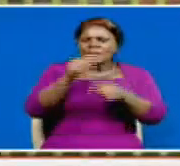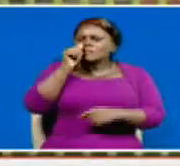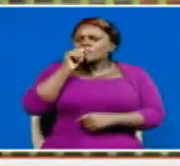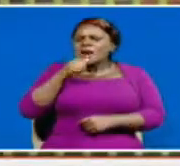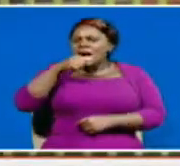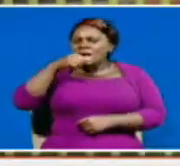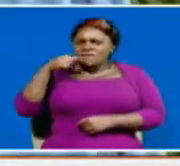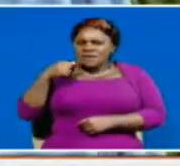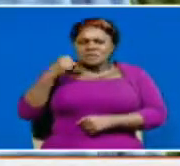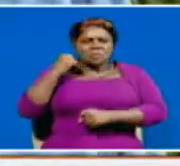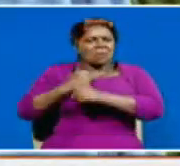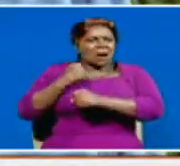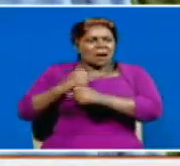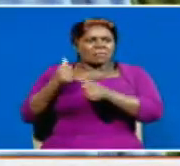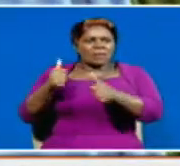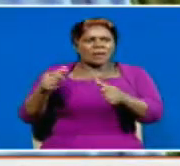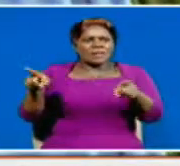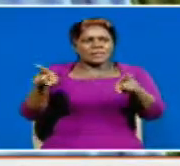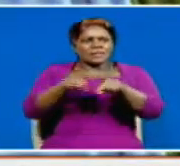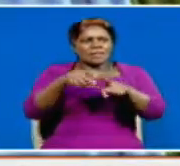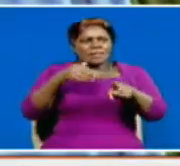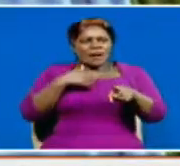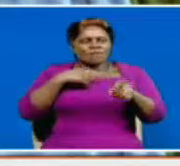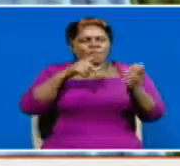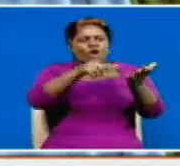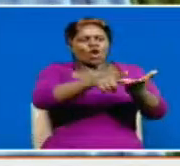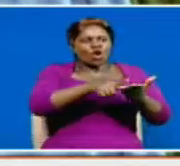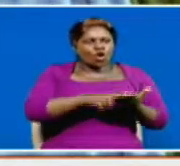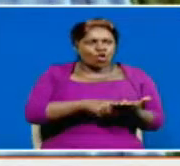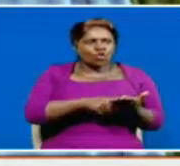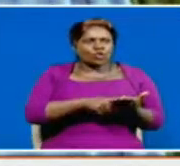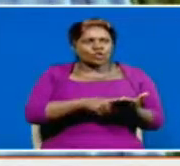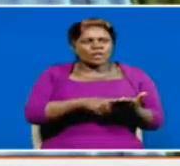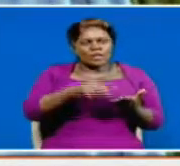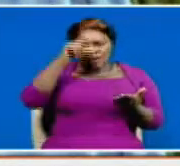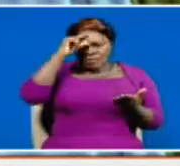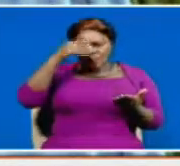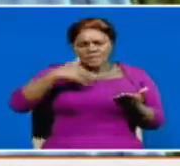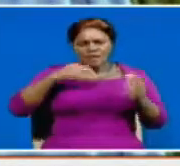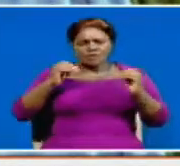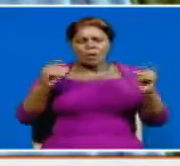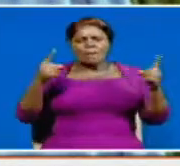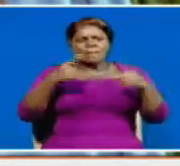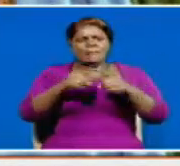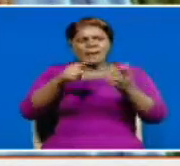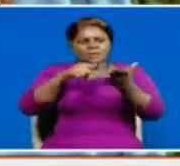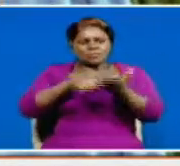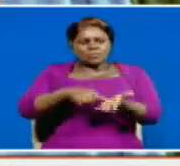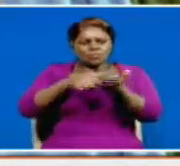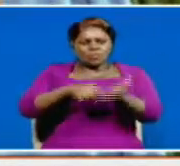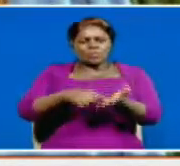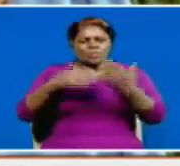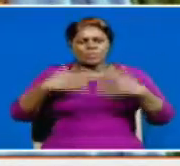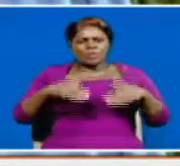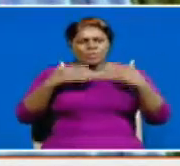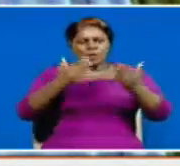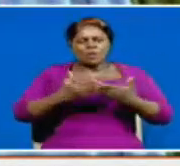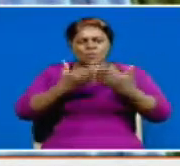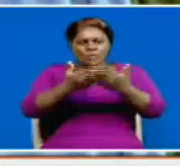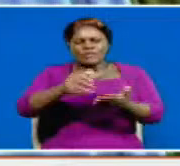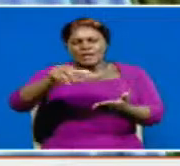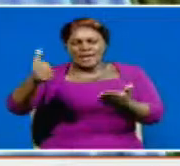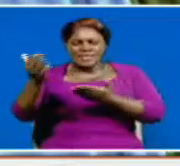kibinafsi vikiwa tisti. We also have some debts that are not owed to government but are owed to people who are providing